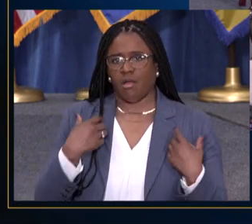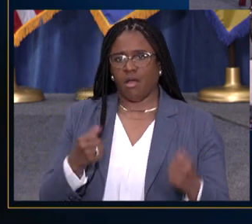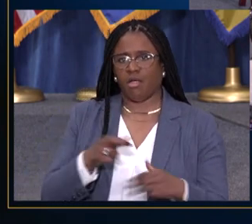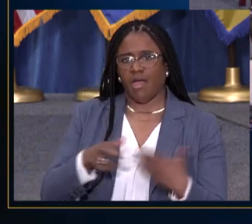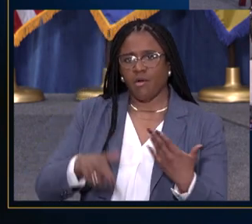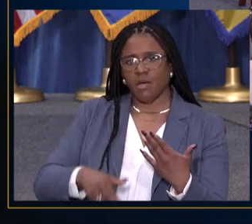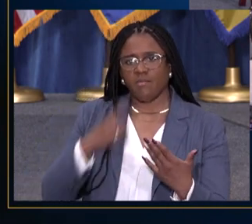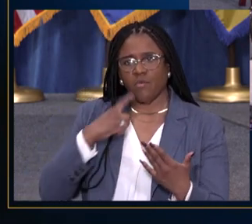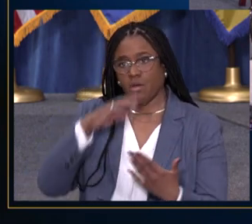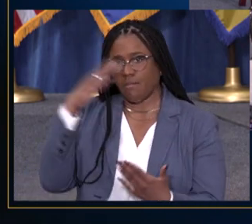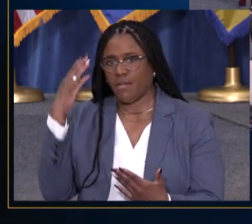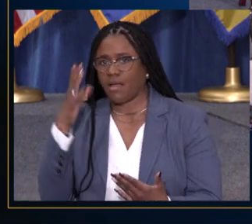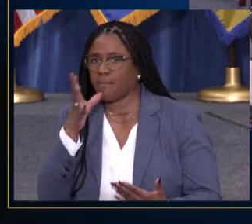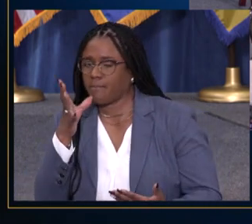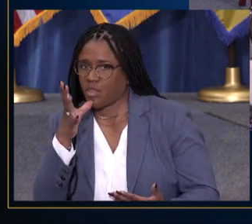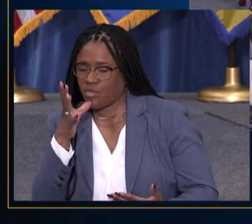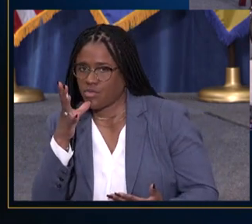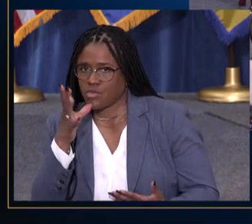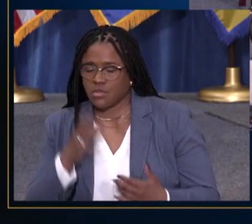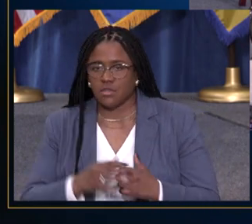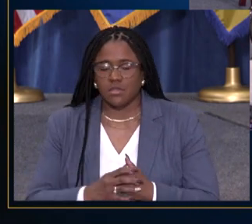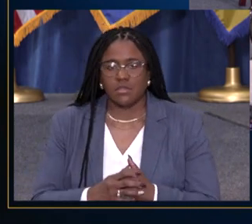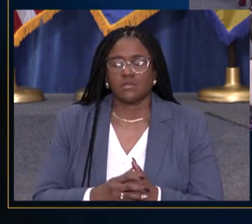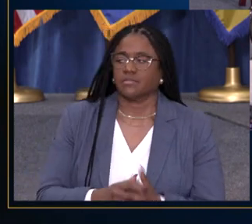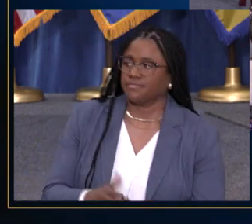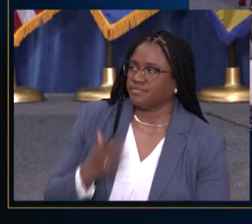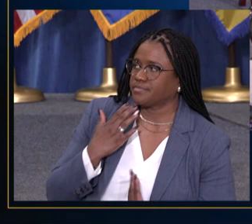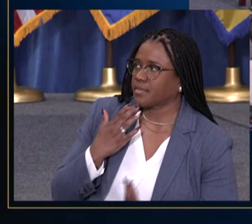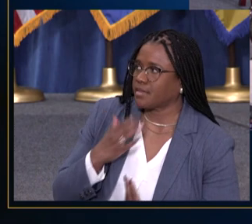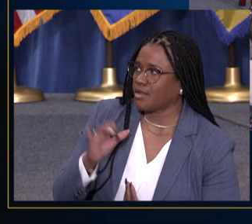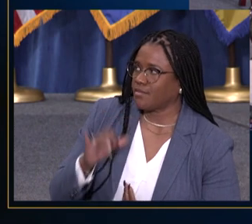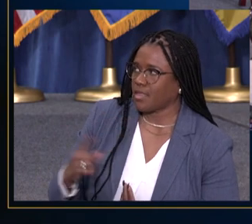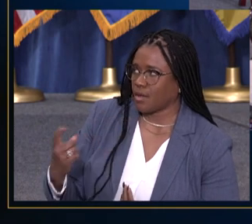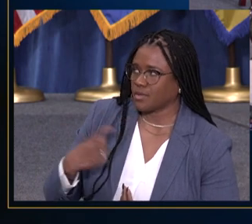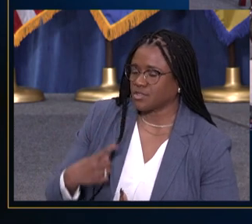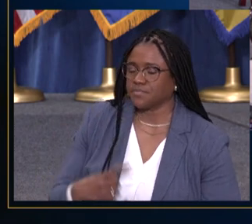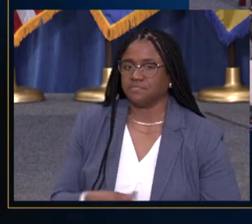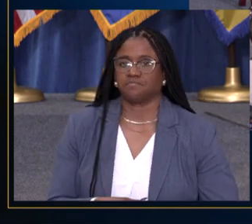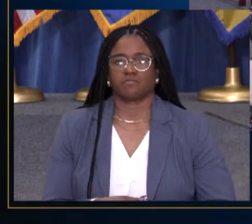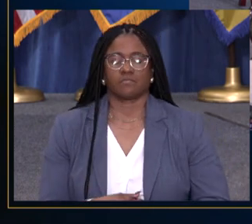among Black mothers? Thank you. Thank you for that question.